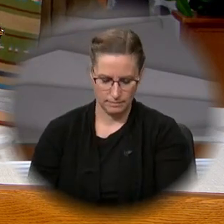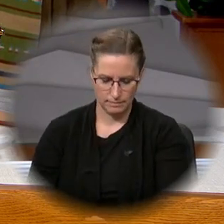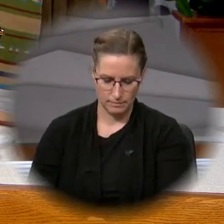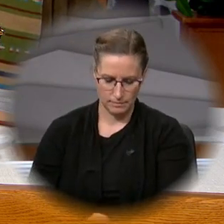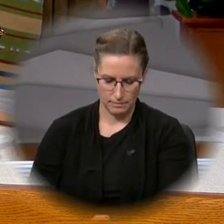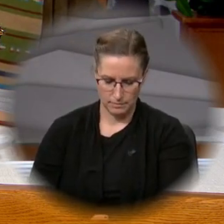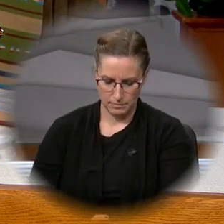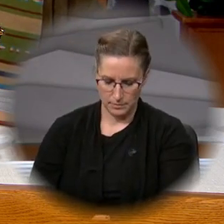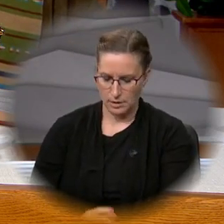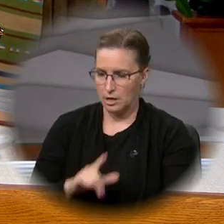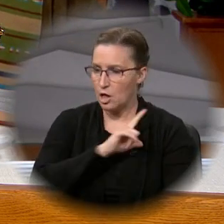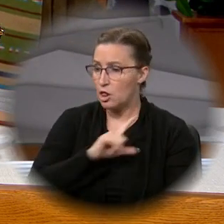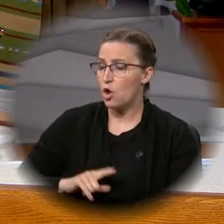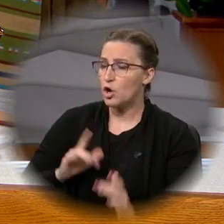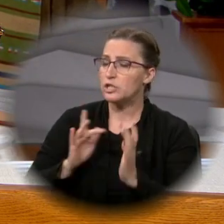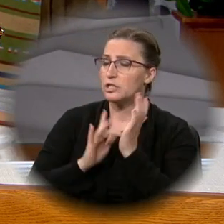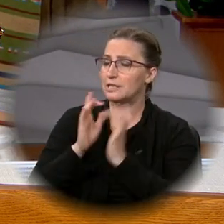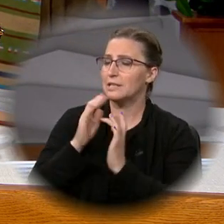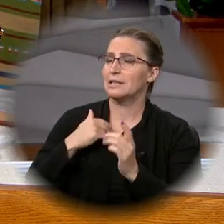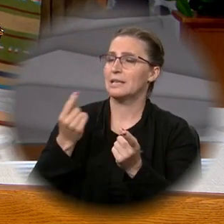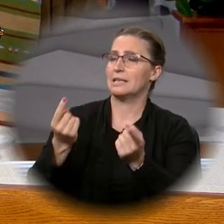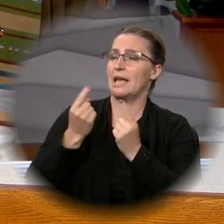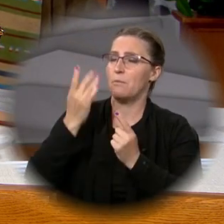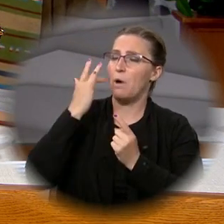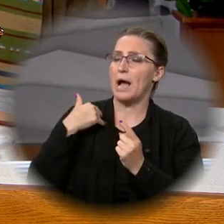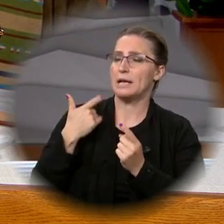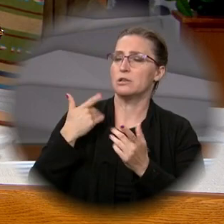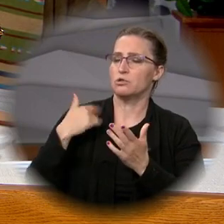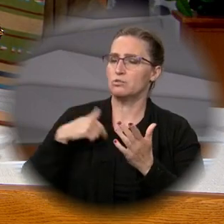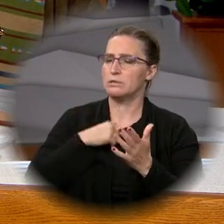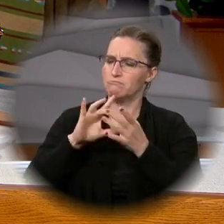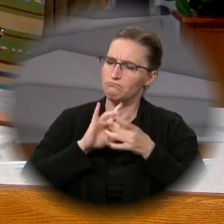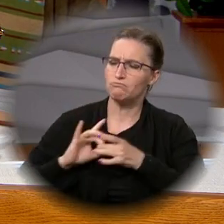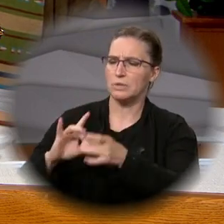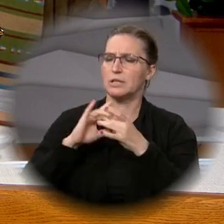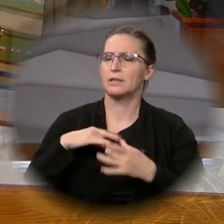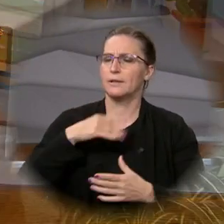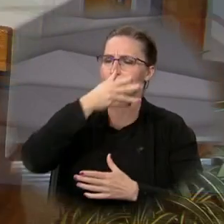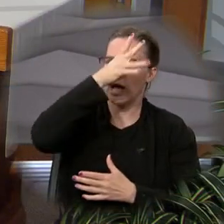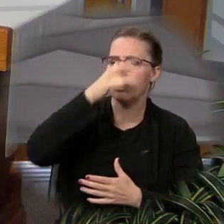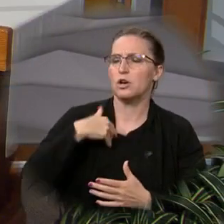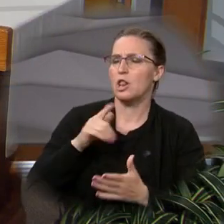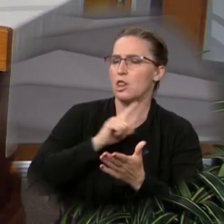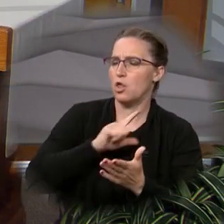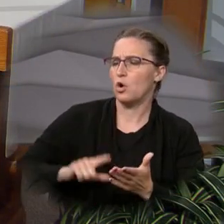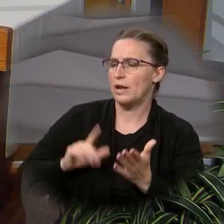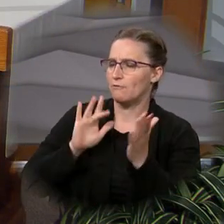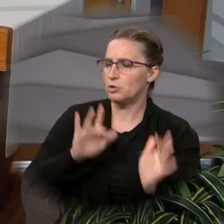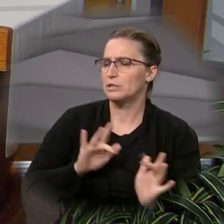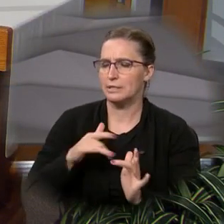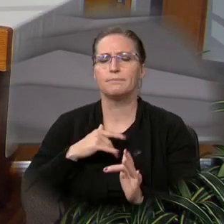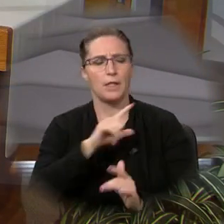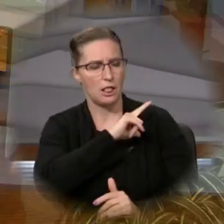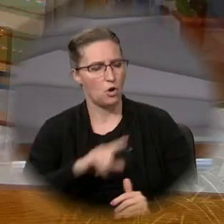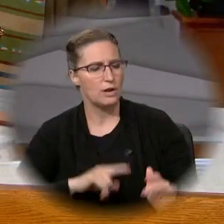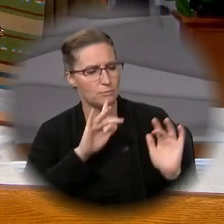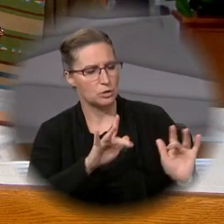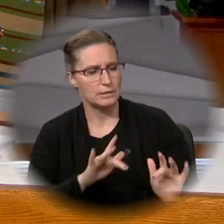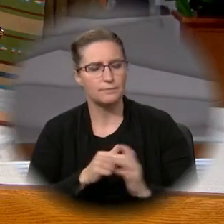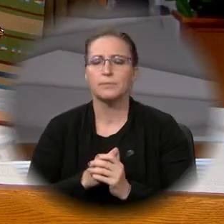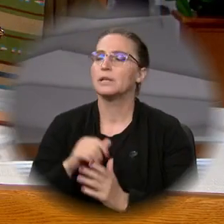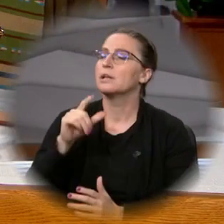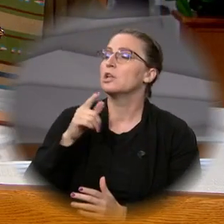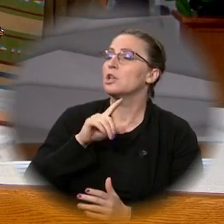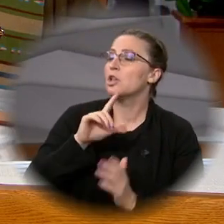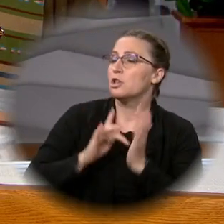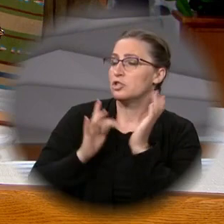Lord Jesus, you came to reconcile us to one another and to the Father. Lord, have mercy. Lord, have mercy. Lord Jesus, you